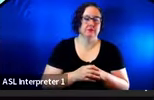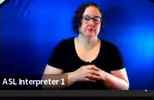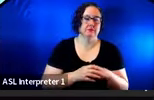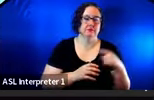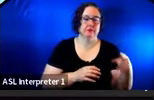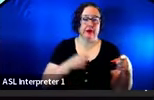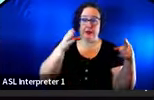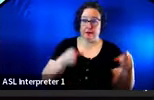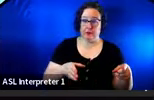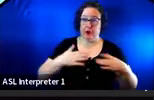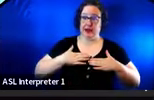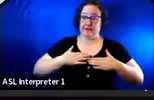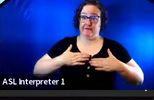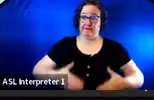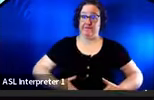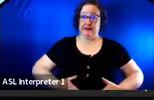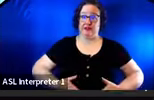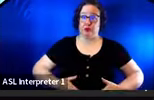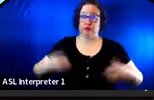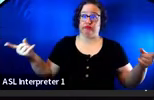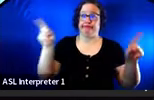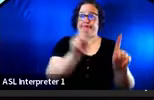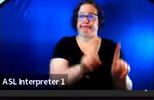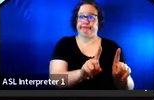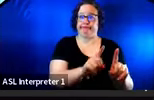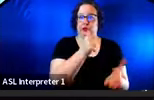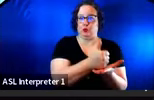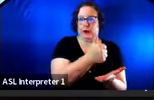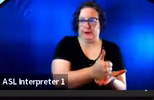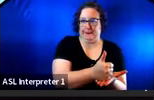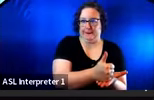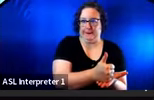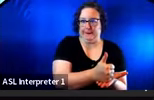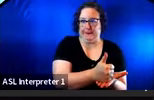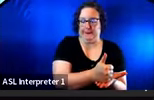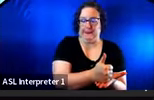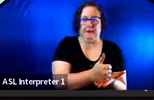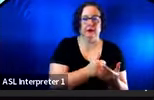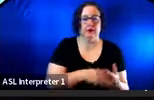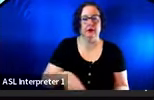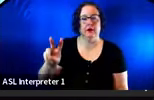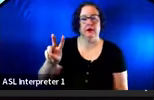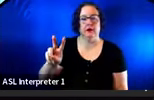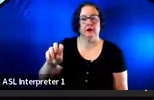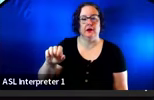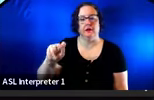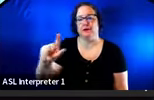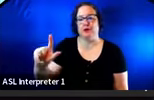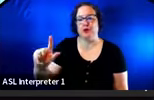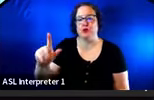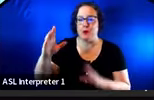has a physical person to help. And like a way to put it, like a virtual person in AbleGamers,